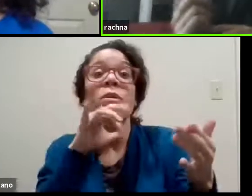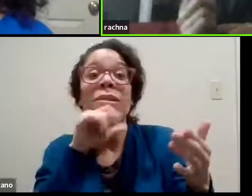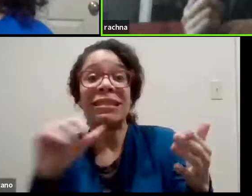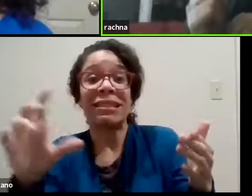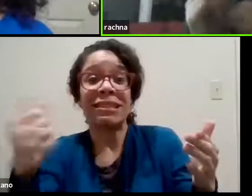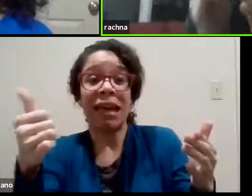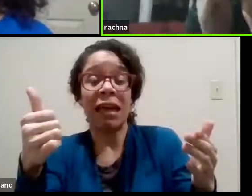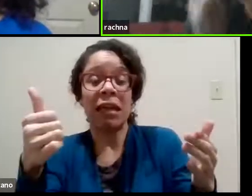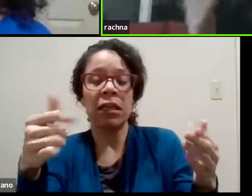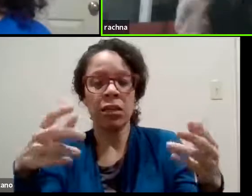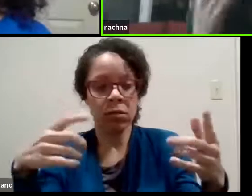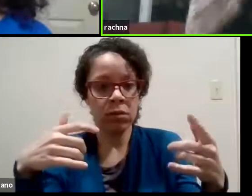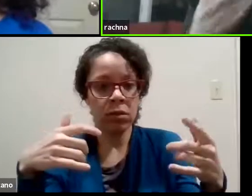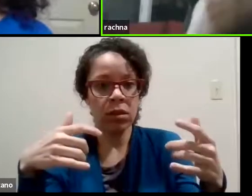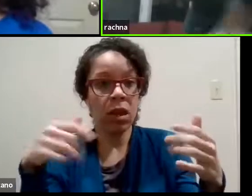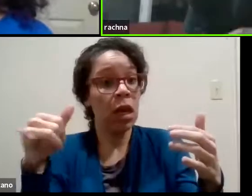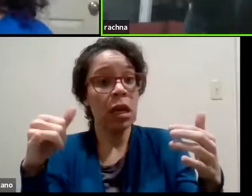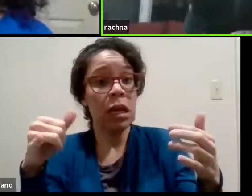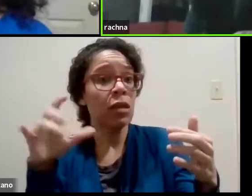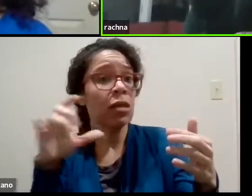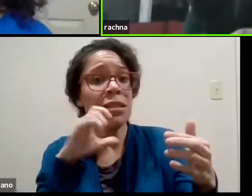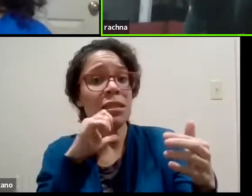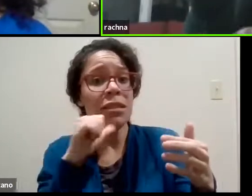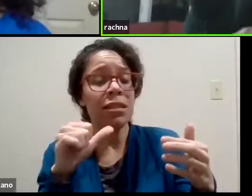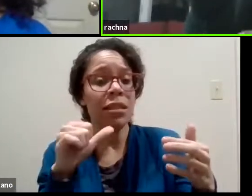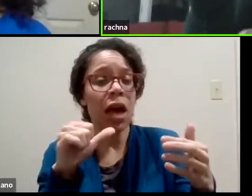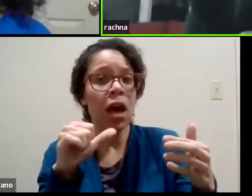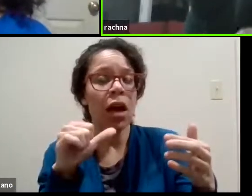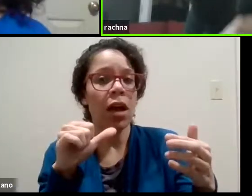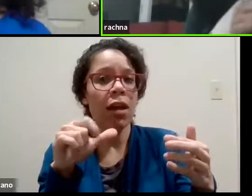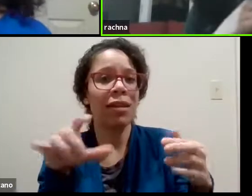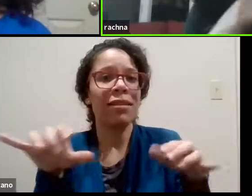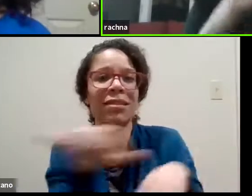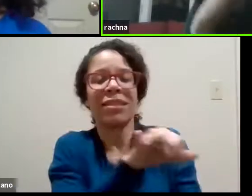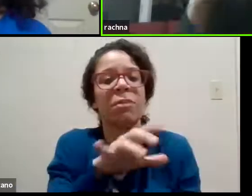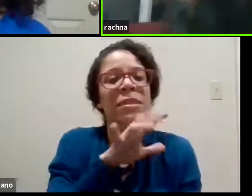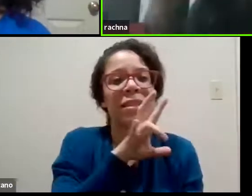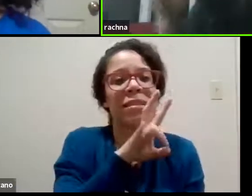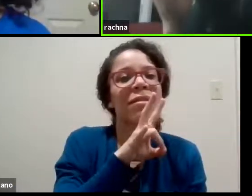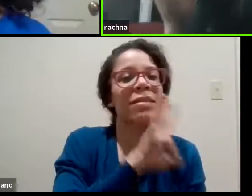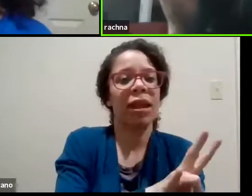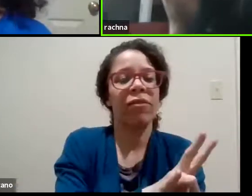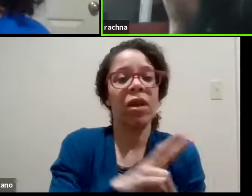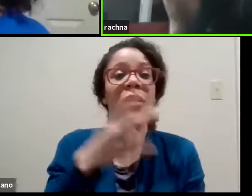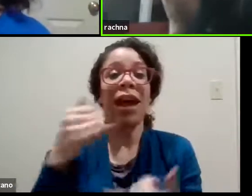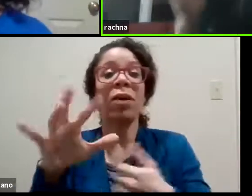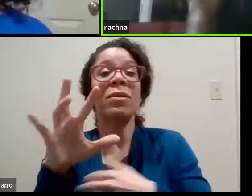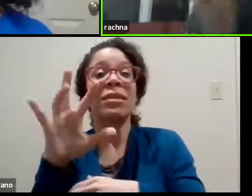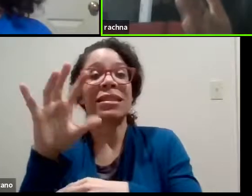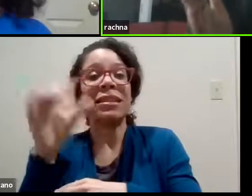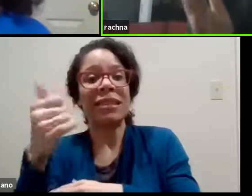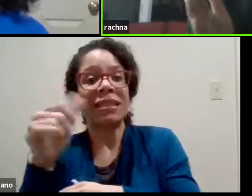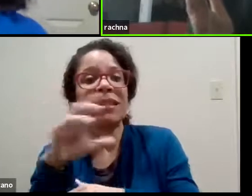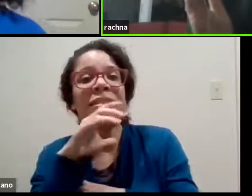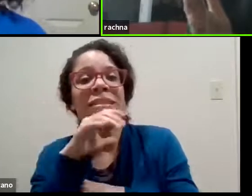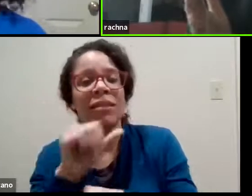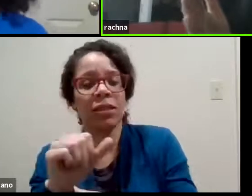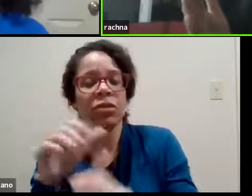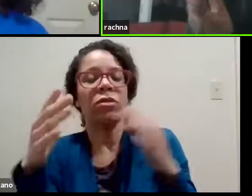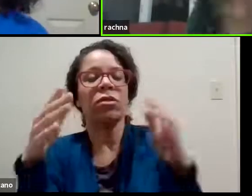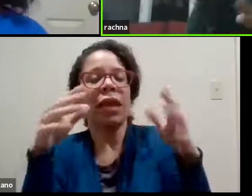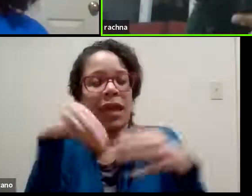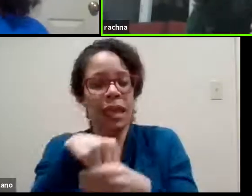years later, they're not still performing at the seven-year-old level, but they're performing at the 10-year-old level at the 25th